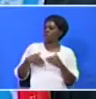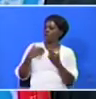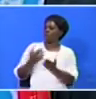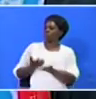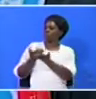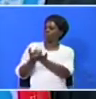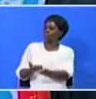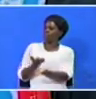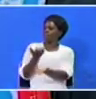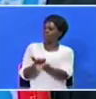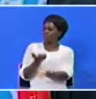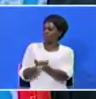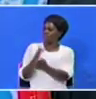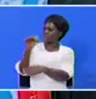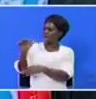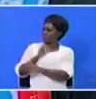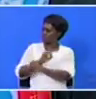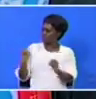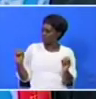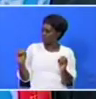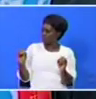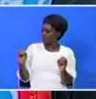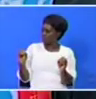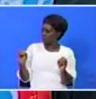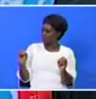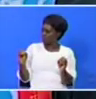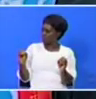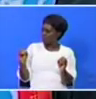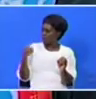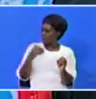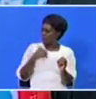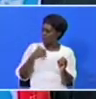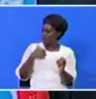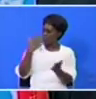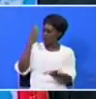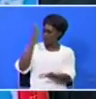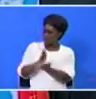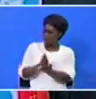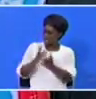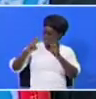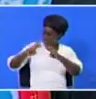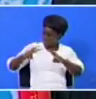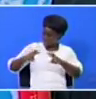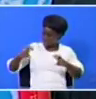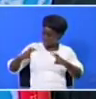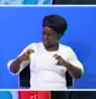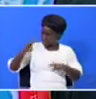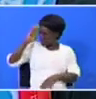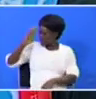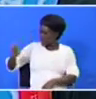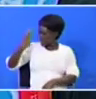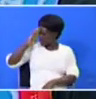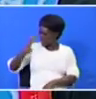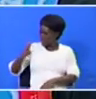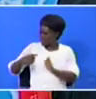provide evidence. You never ask them to give the facts. In fact, we're having something called a fact checker, and like KTN, every Sunday, they